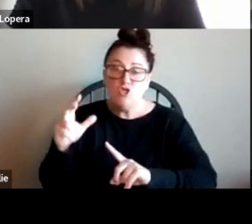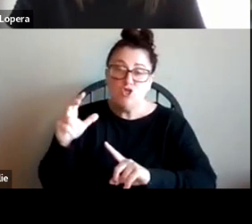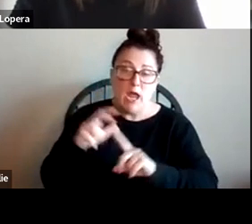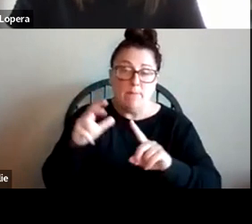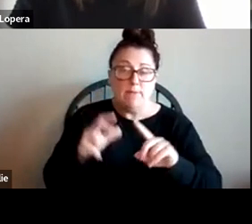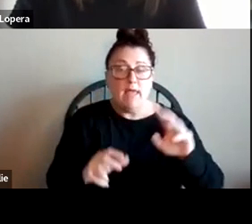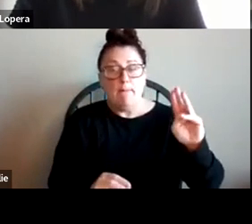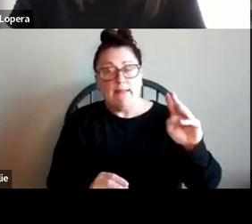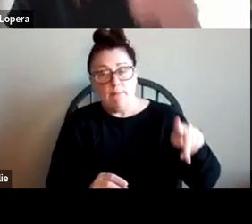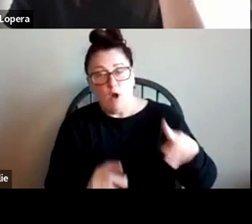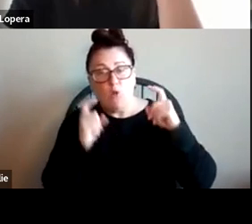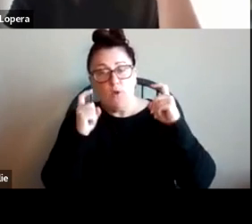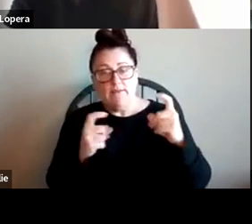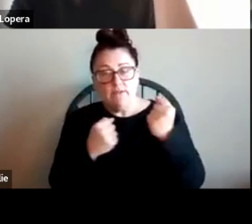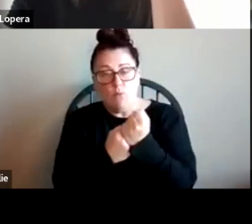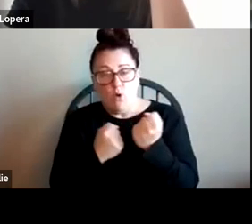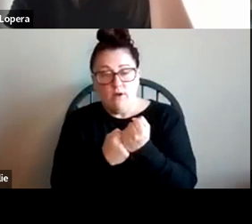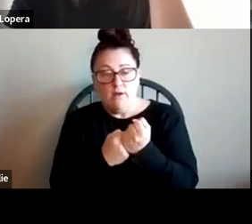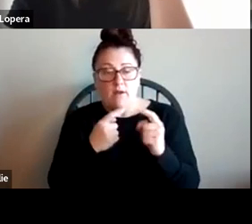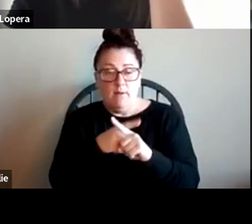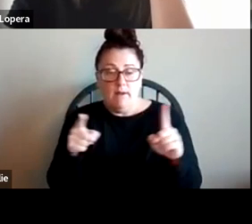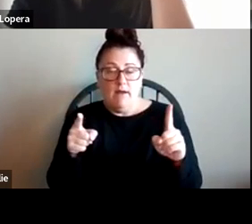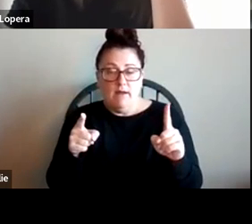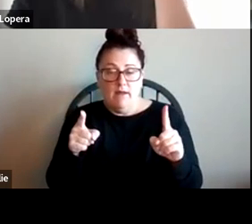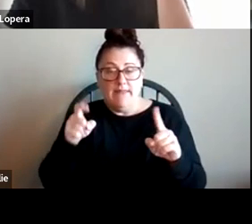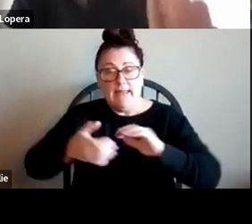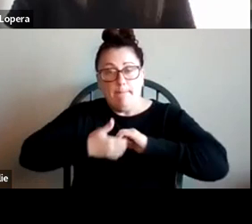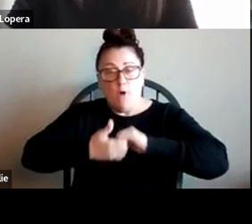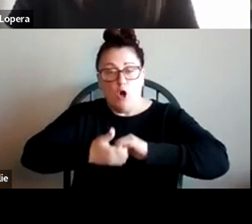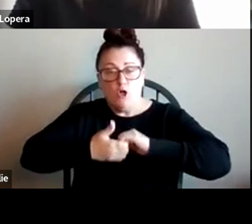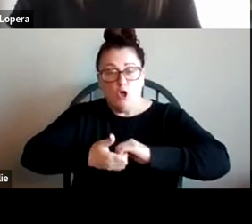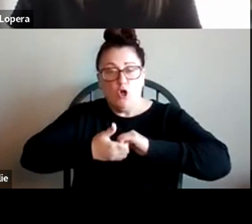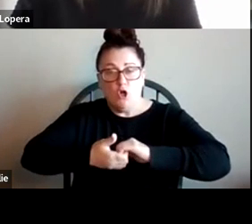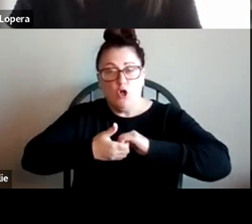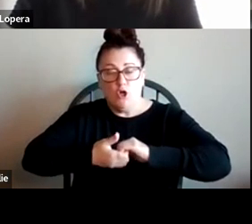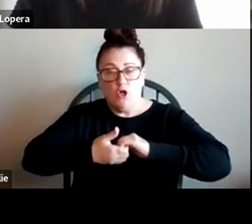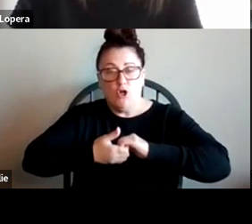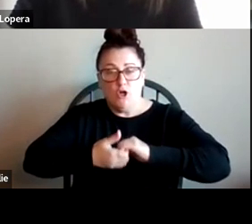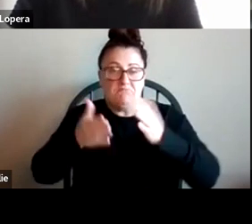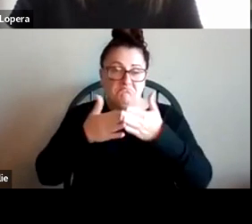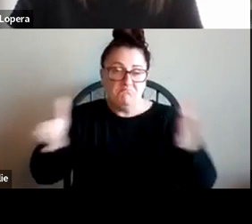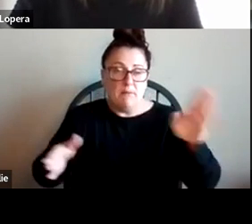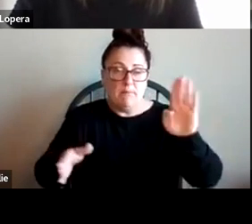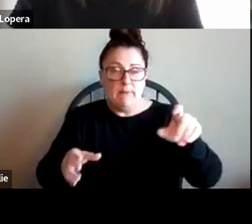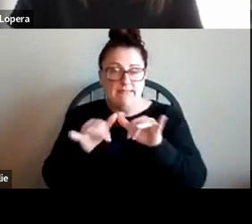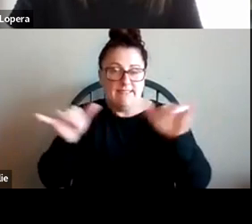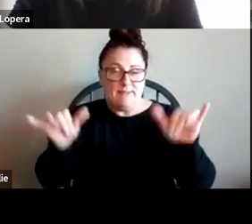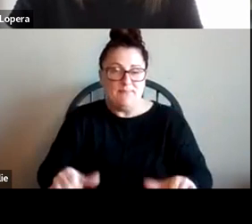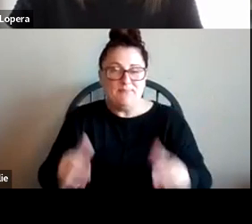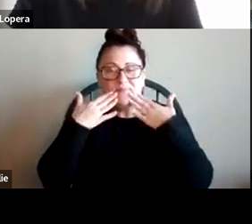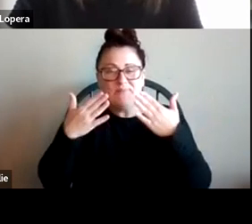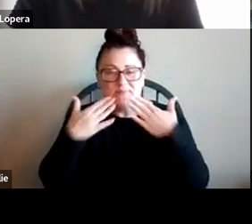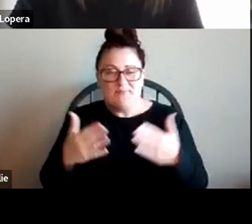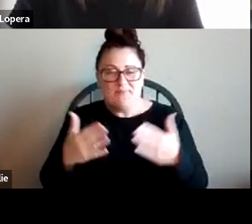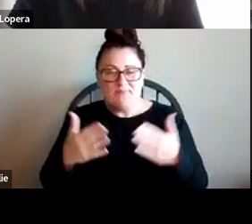Park who are giving support, but they need a deep partner in the next superintendent and the whole BPS system. Thank you